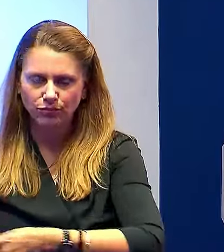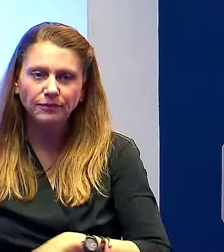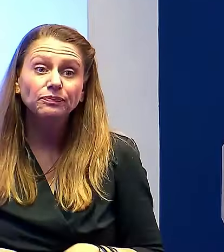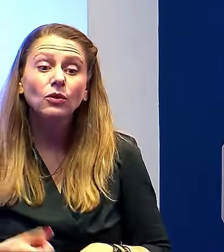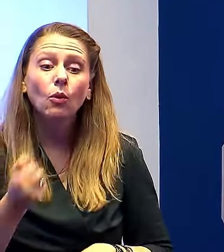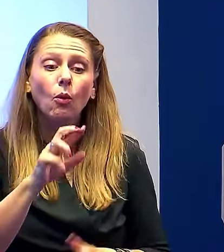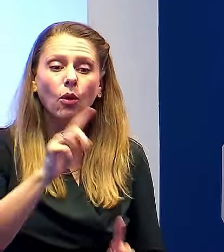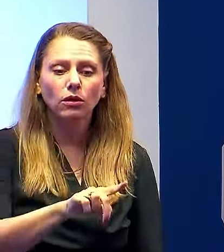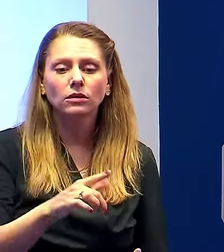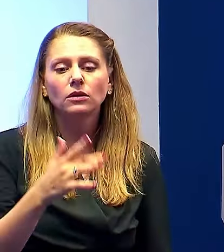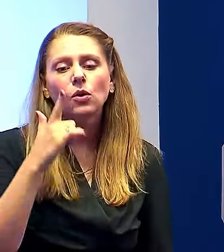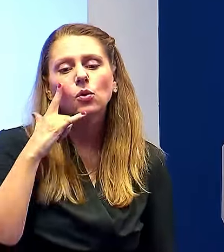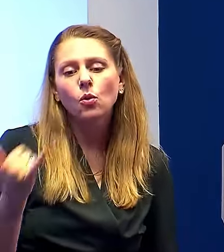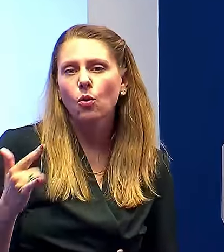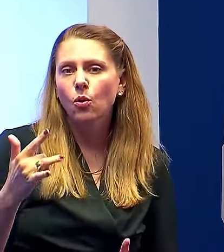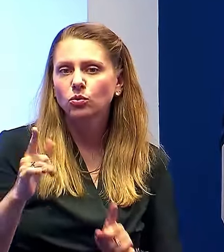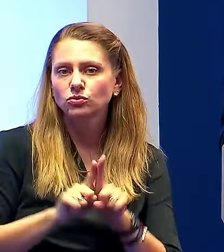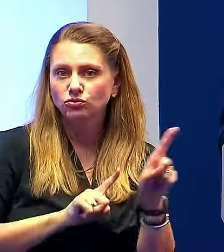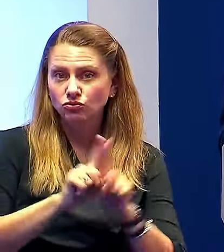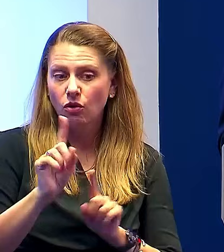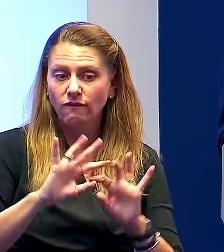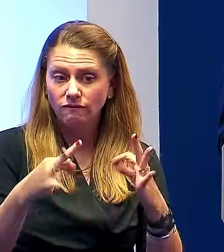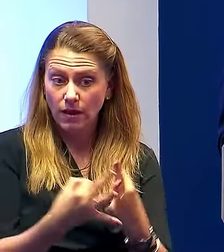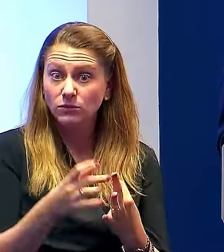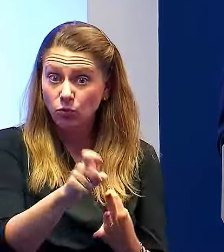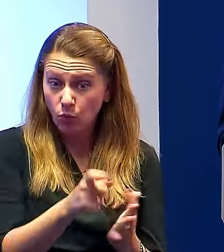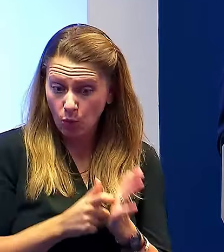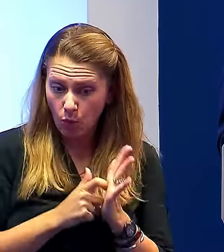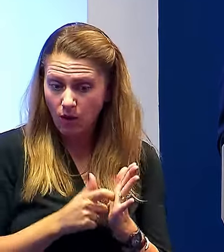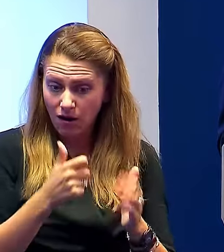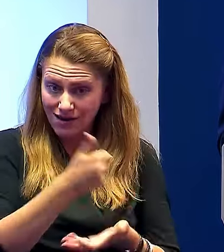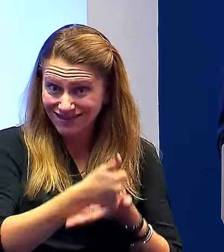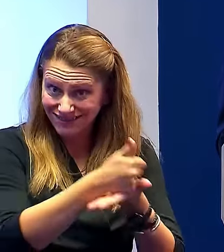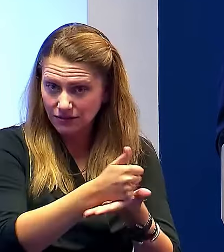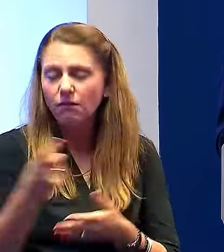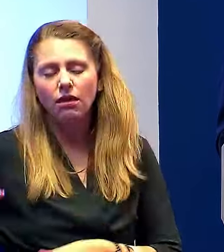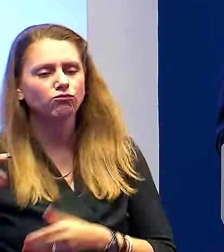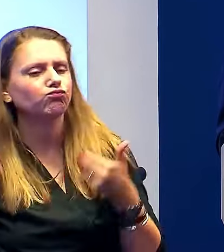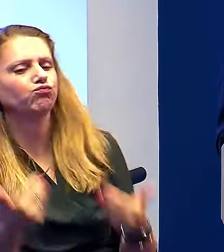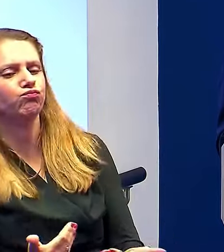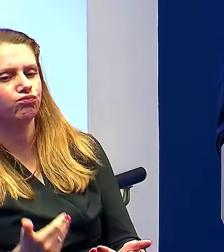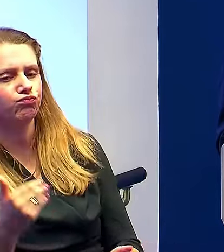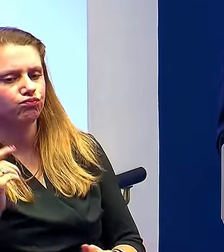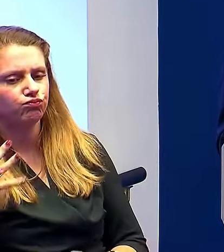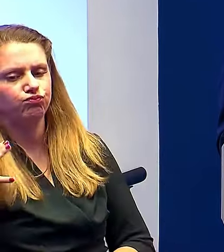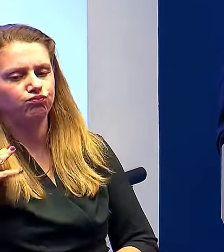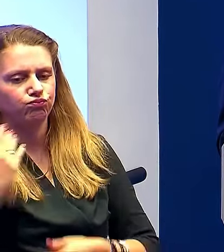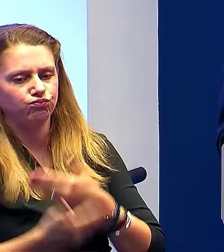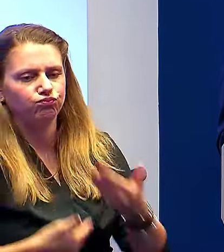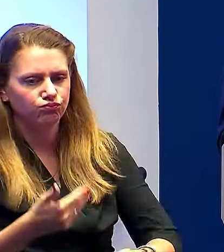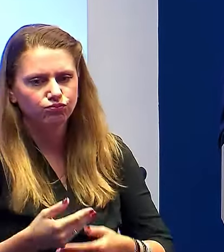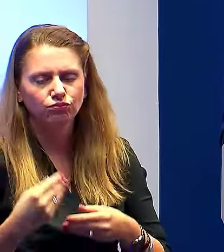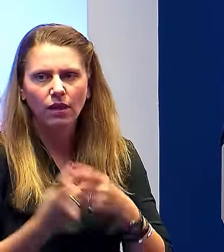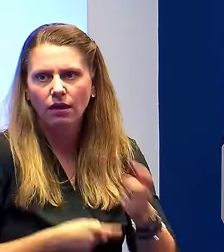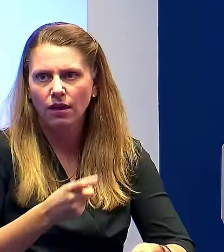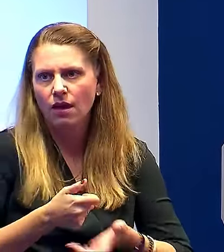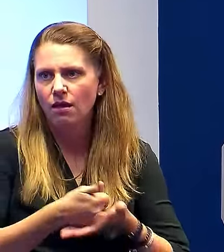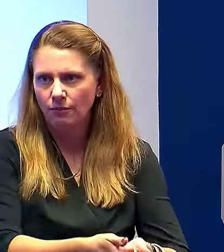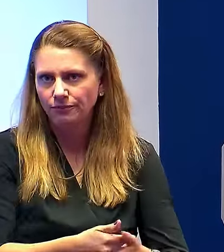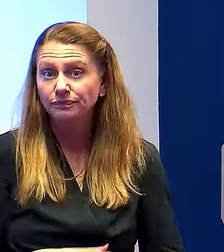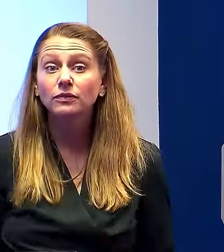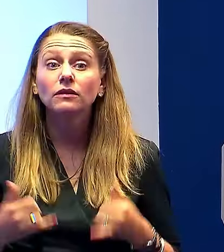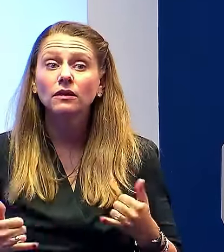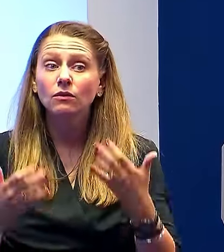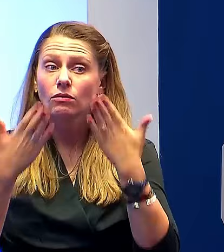assistance when they needed it. On behalf of the Department of Defense, I thank our recipients and all of you